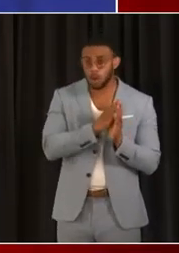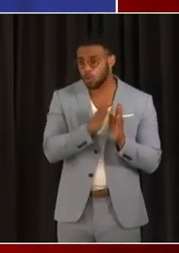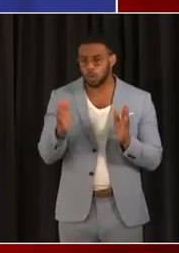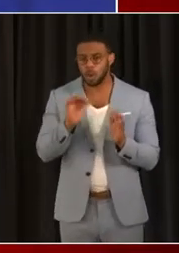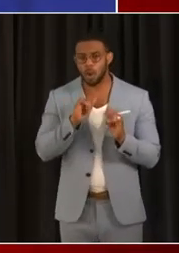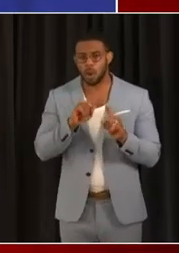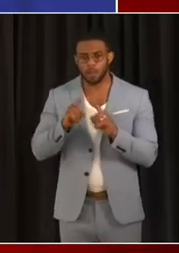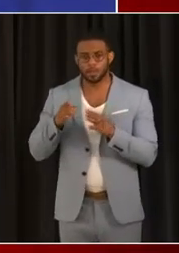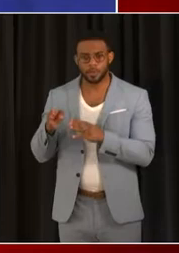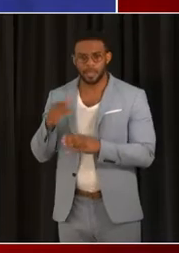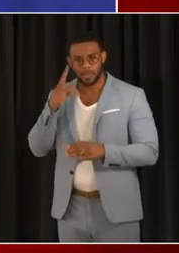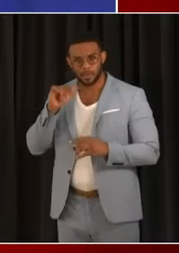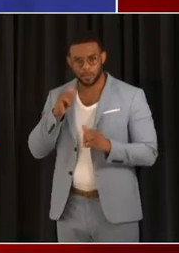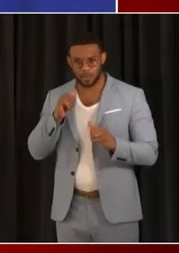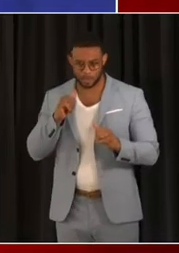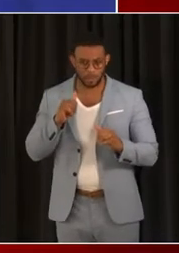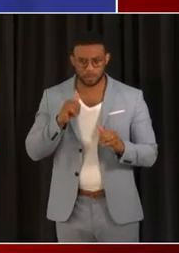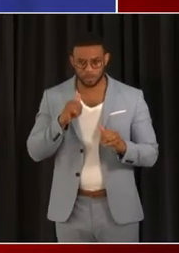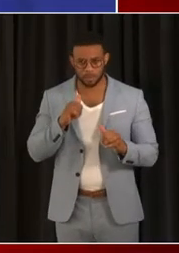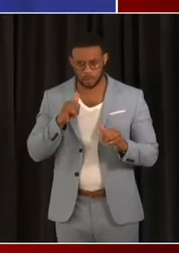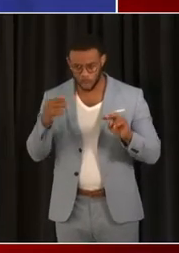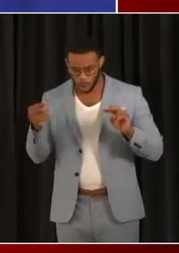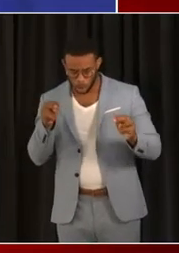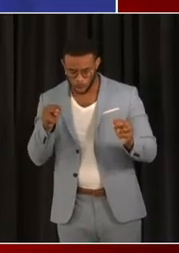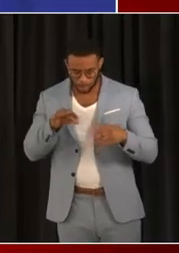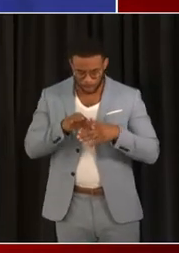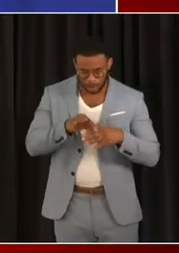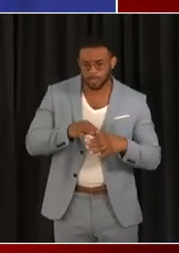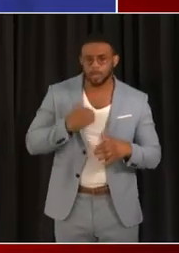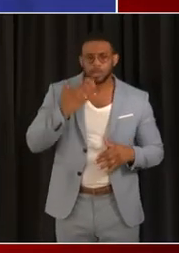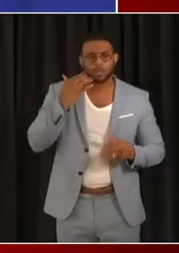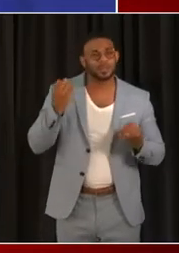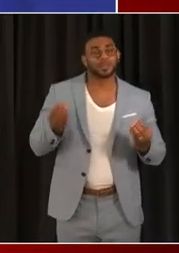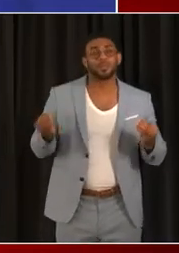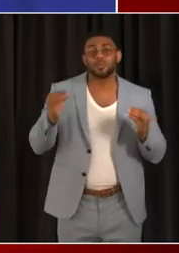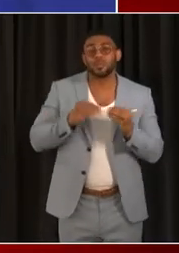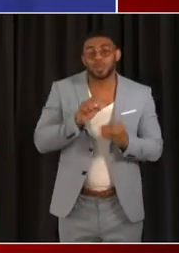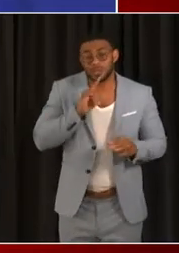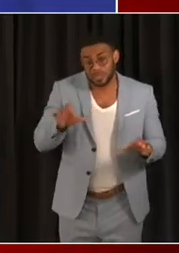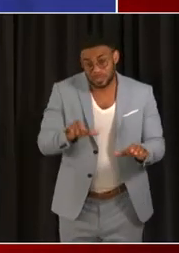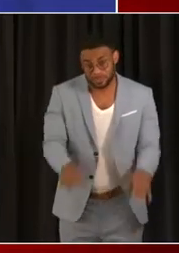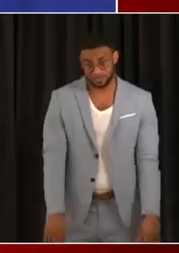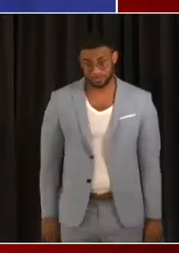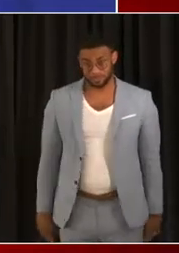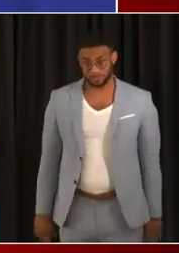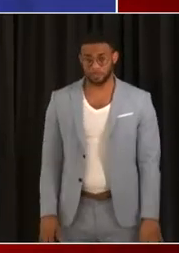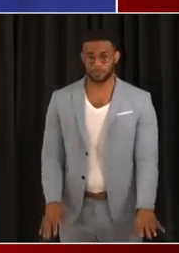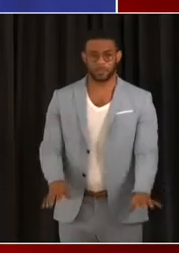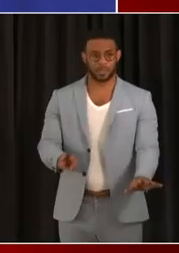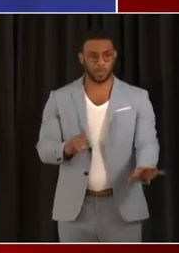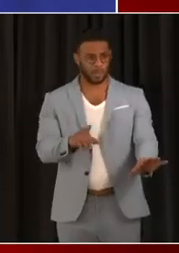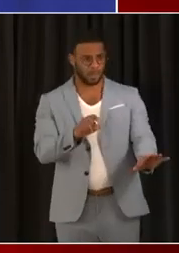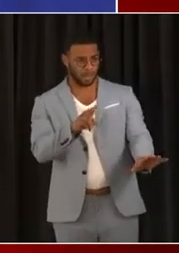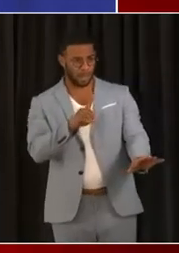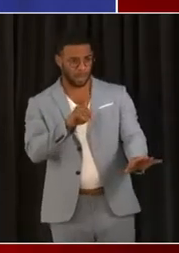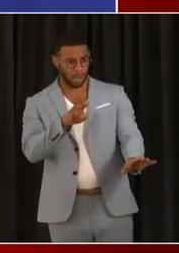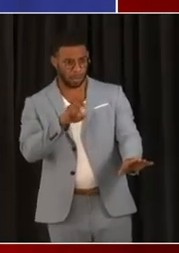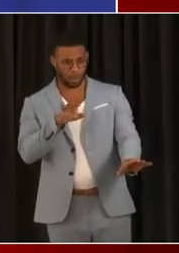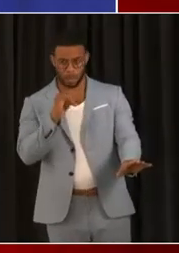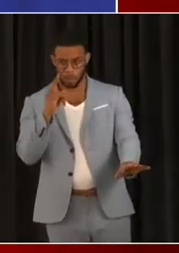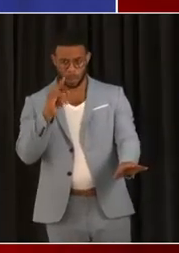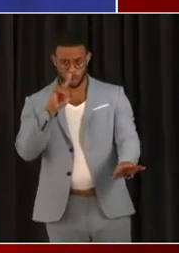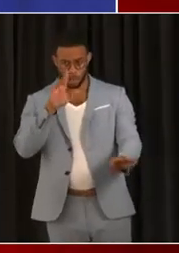it across all of those spectrums. And I think when we comprehensively look at it, we know that there is so much more that needs to be done. Well, and Dr. Perry, we had